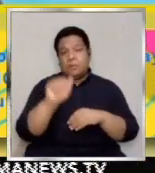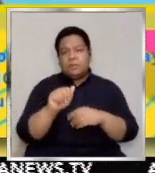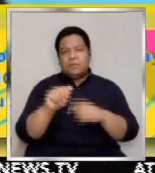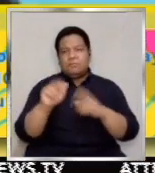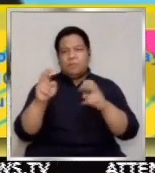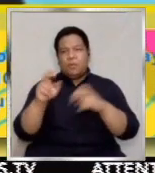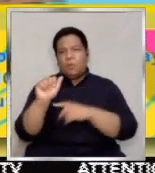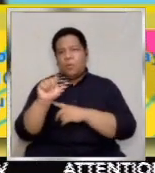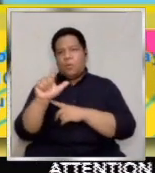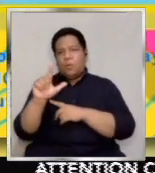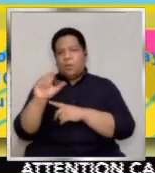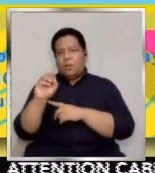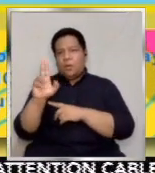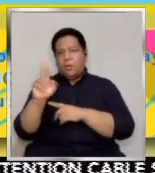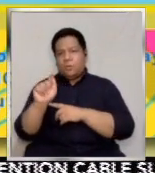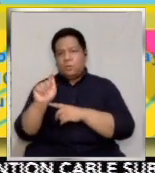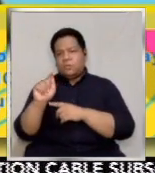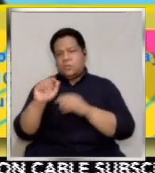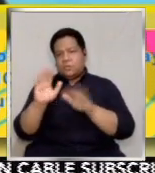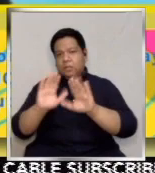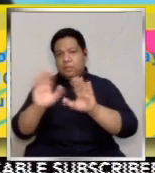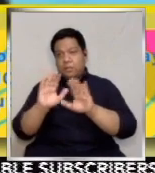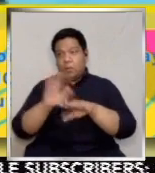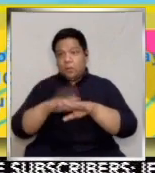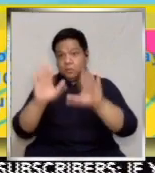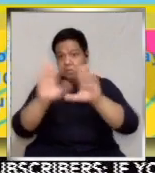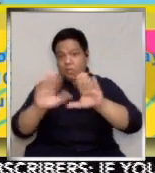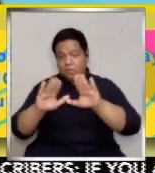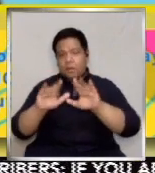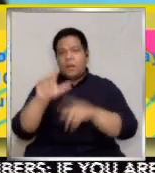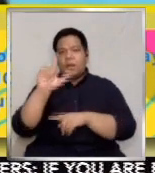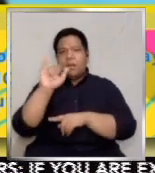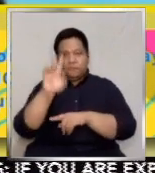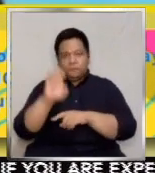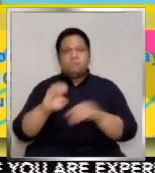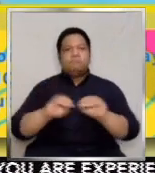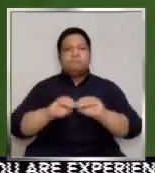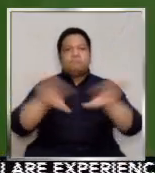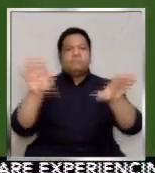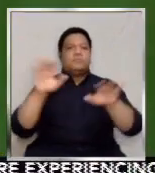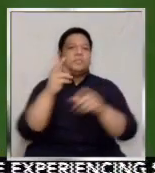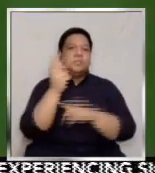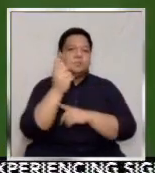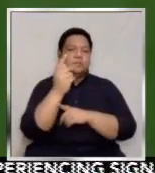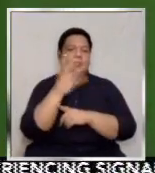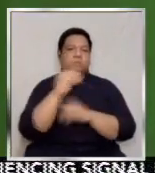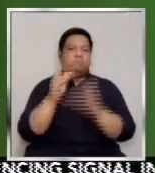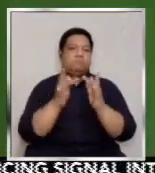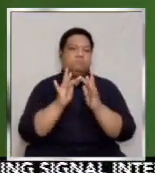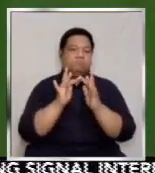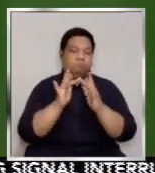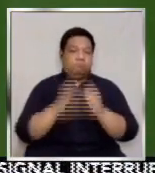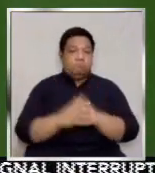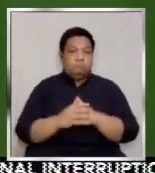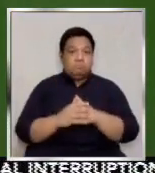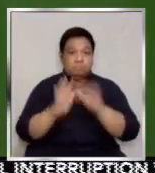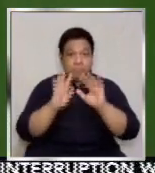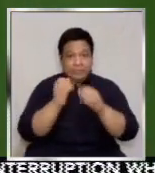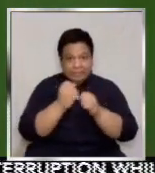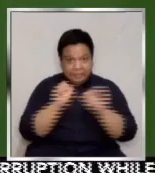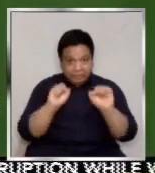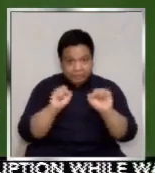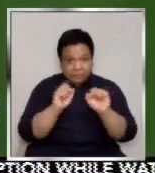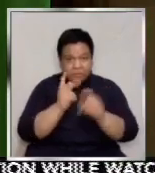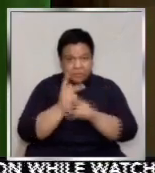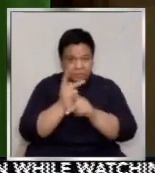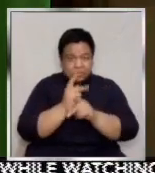Party. Sa darating na linggo, live na ito mapapanood sa TV at online. Pero para safe pa rin, kanya-kanya raw muna